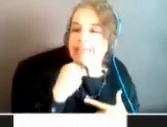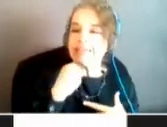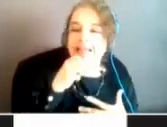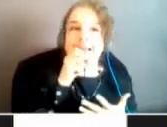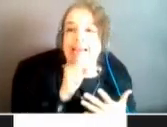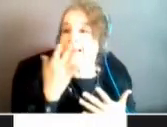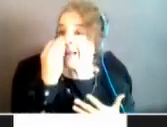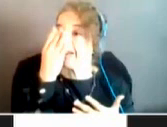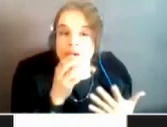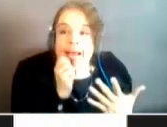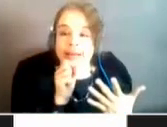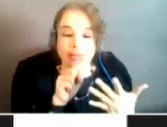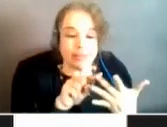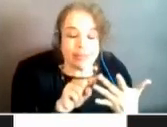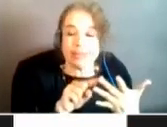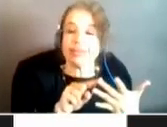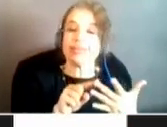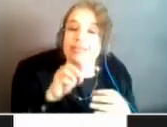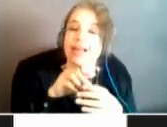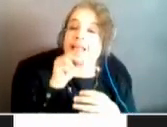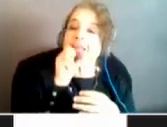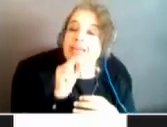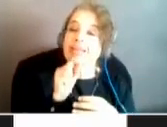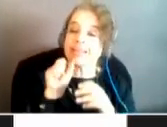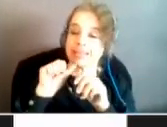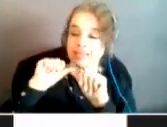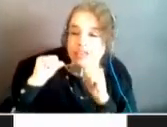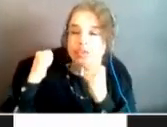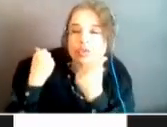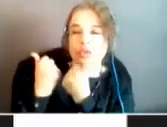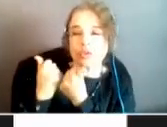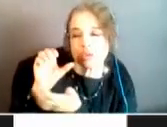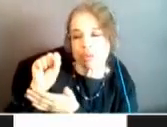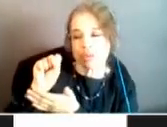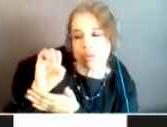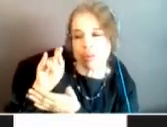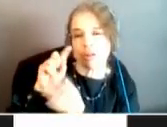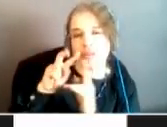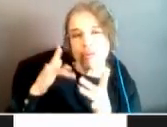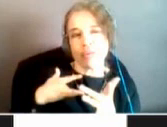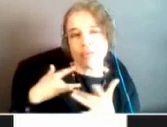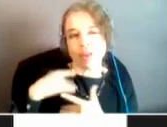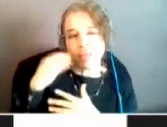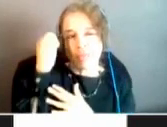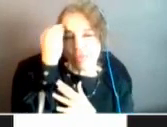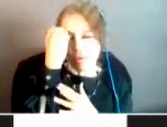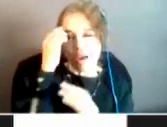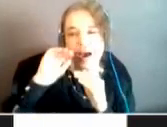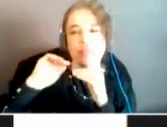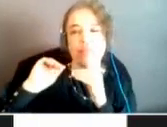age. But in an ageist society, we have to be very thoughtful